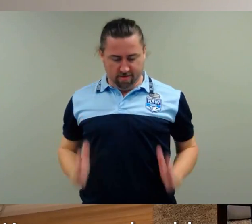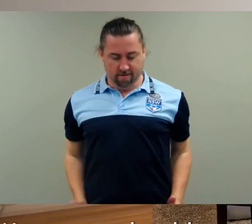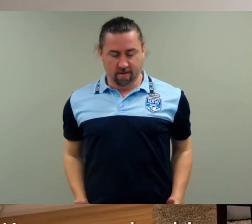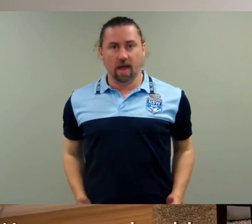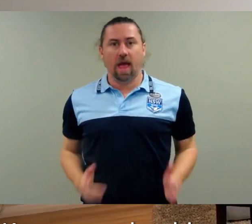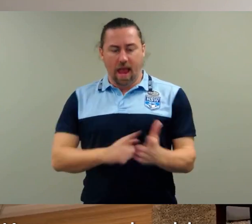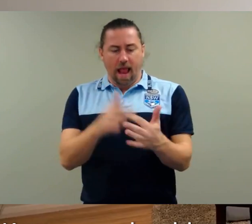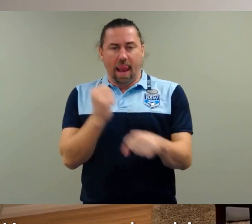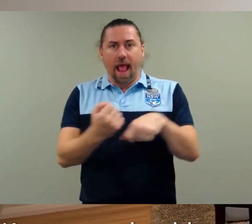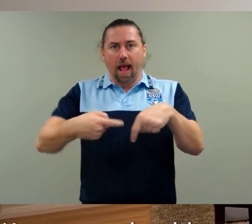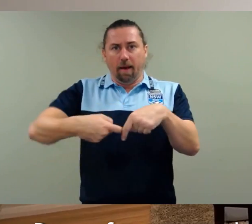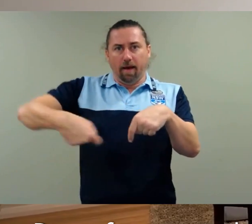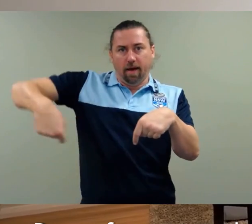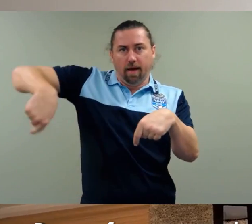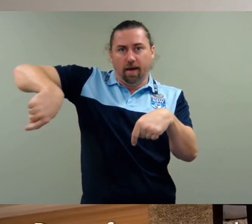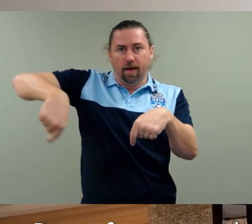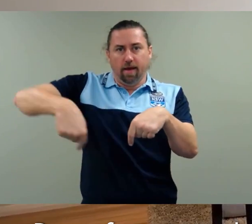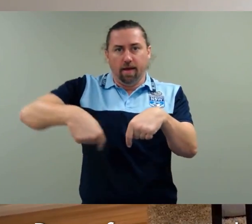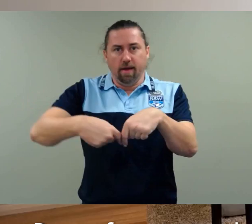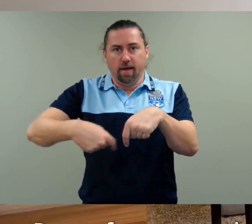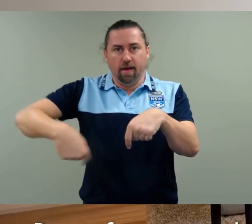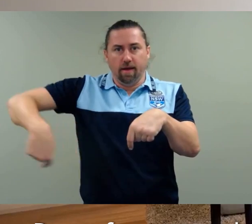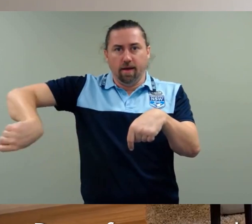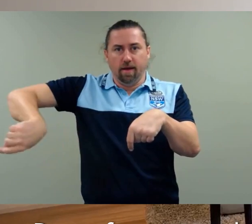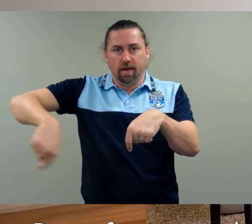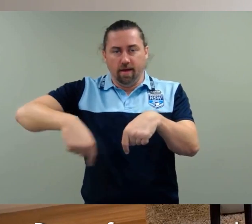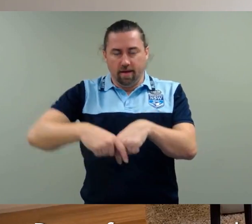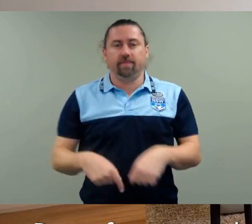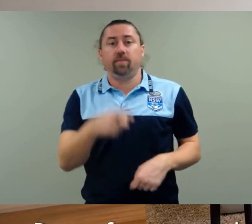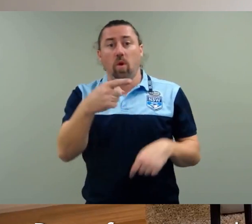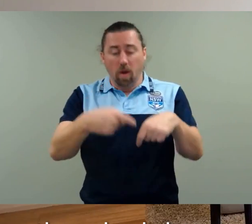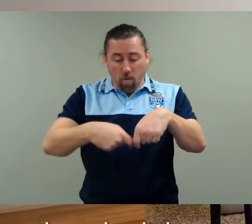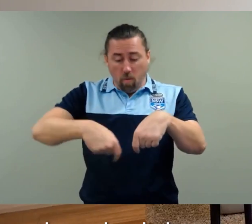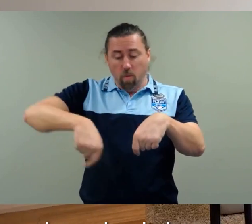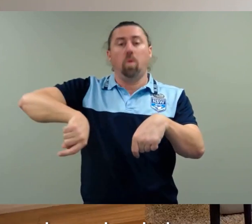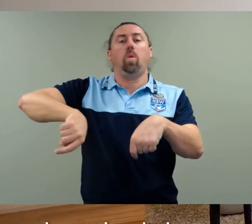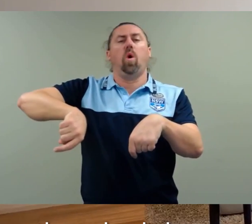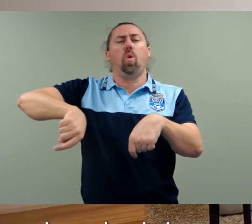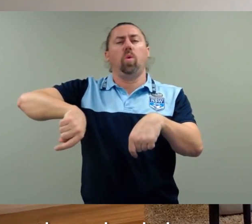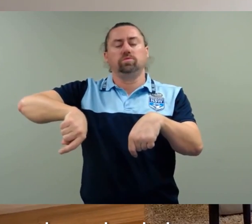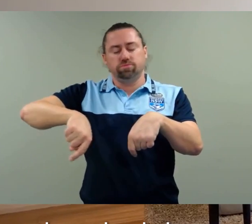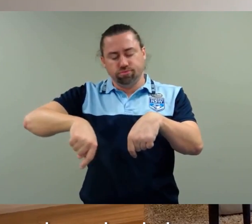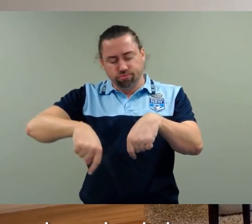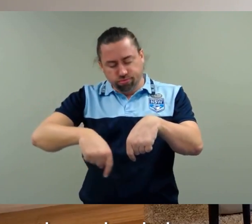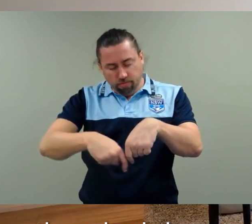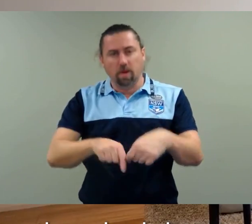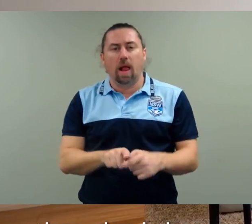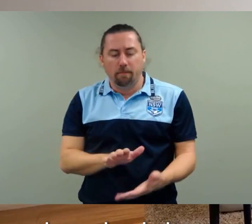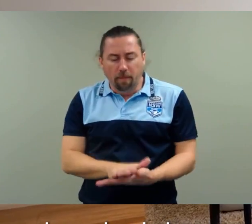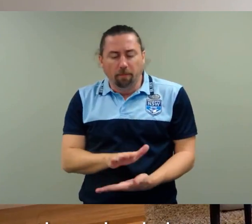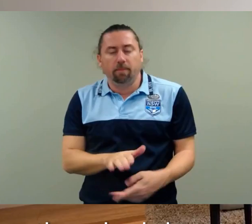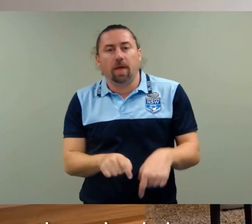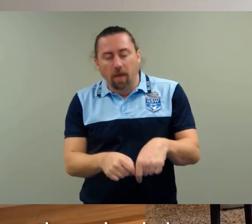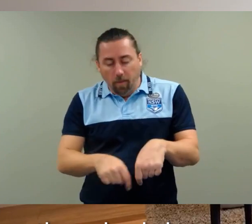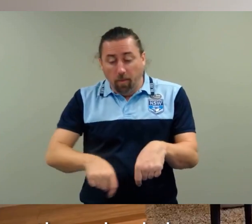throughout the movement. Pause for a second once you've reached the highest point, then slowly lower your leg, tapping your